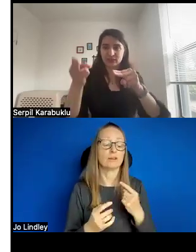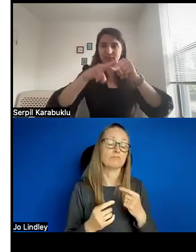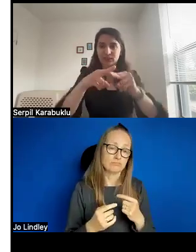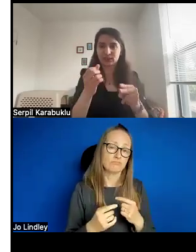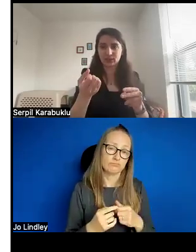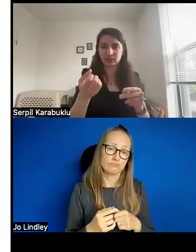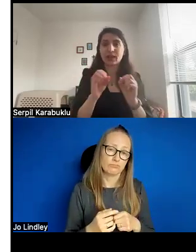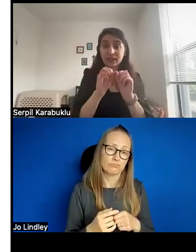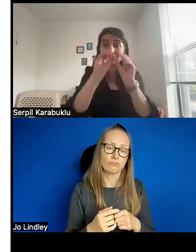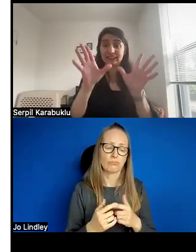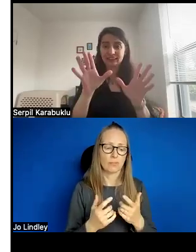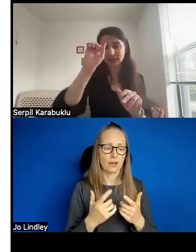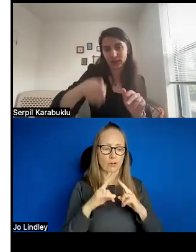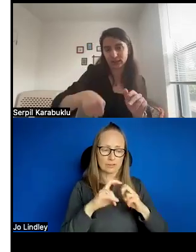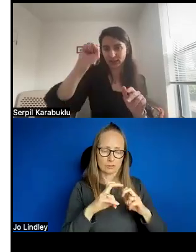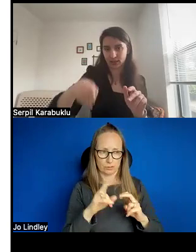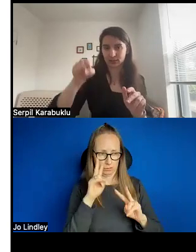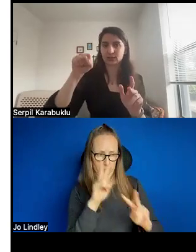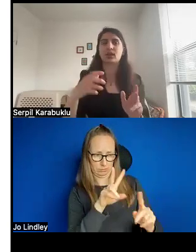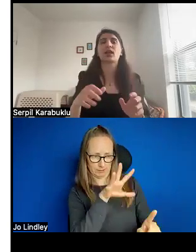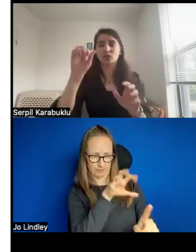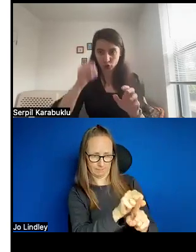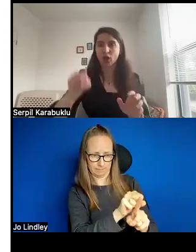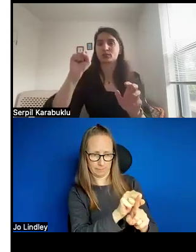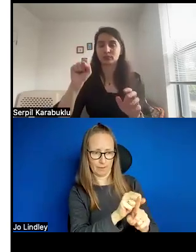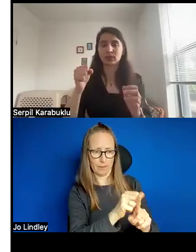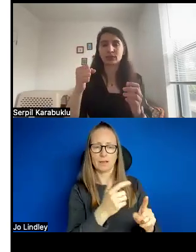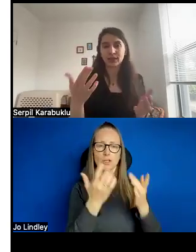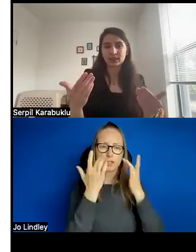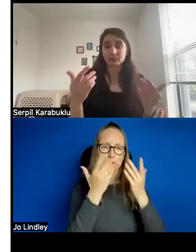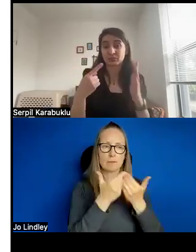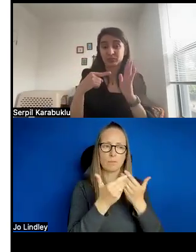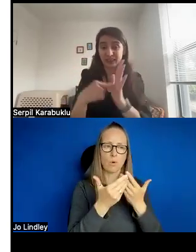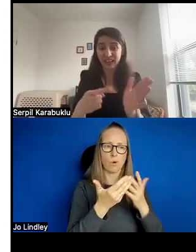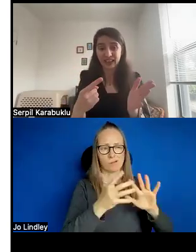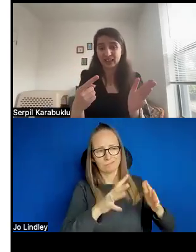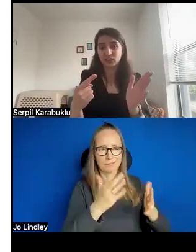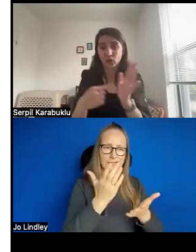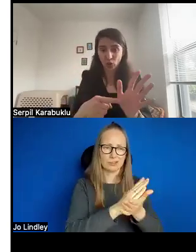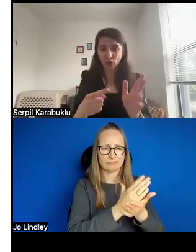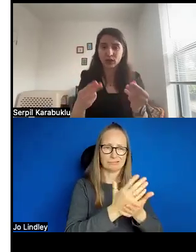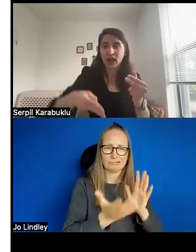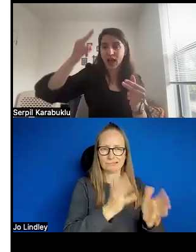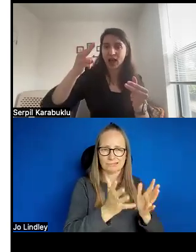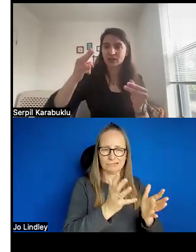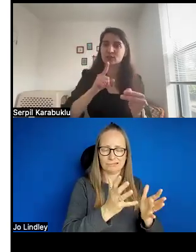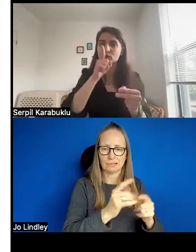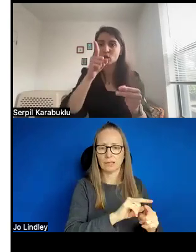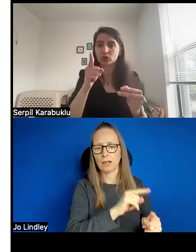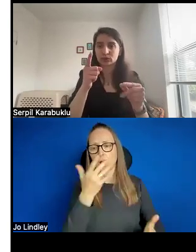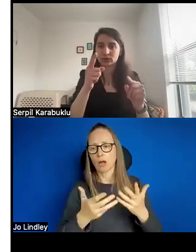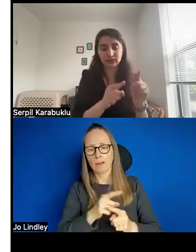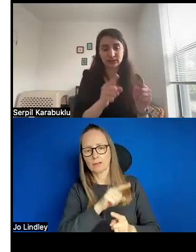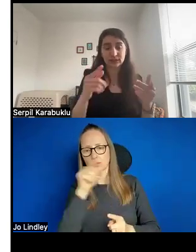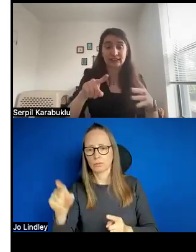repetitive nods, researchers observe that we are getting the lower signer certainty. But when it gets